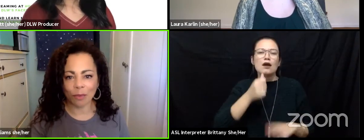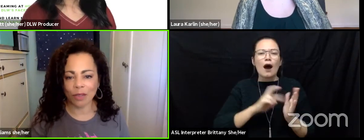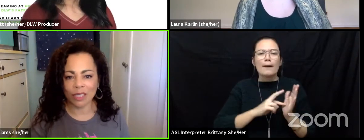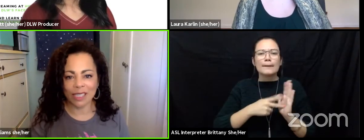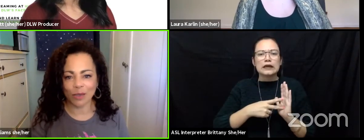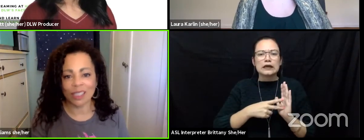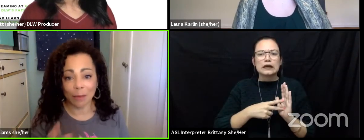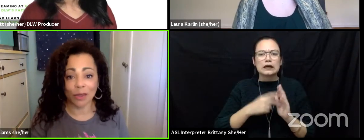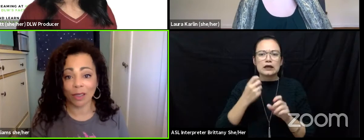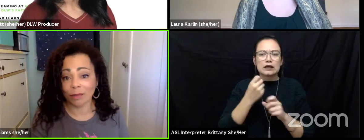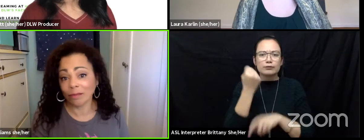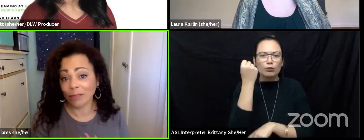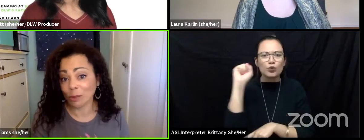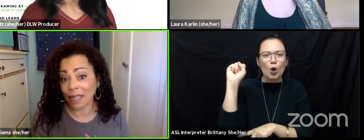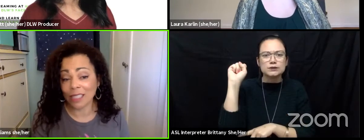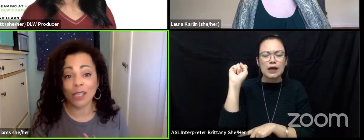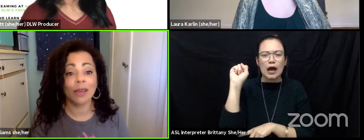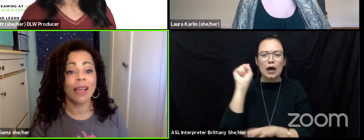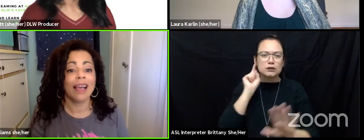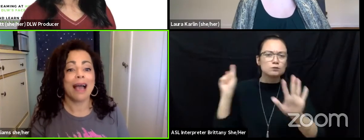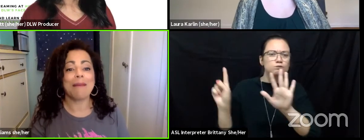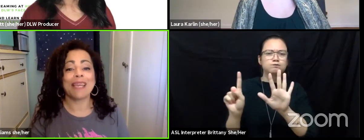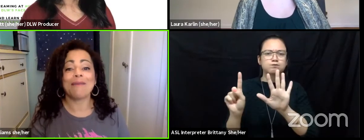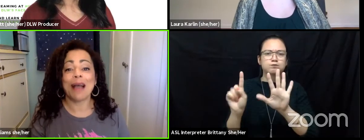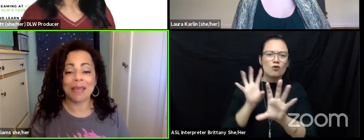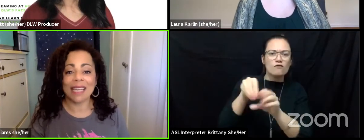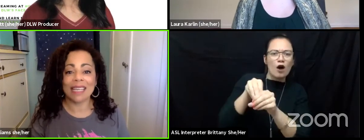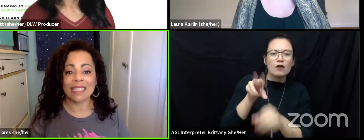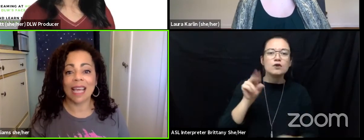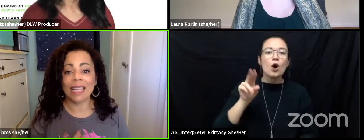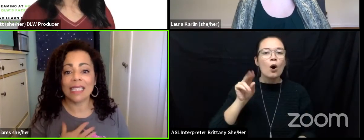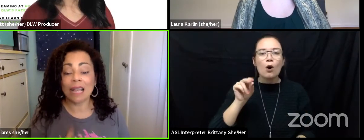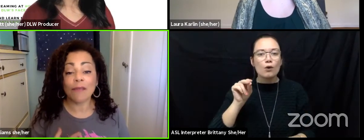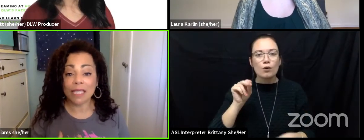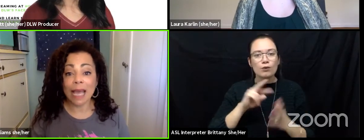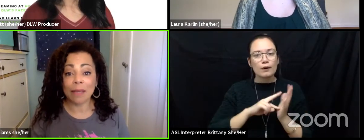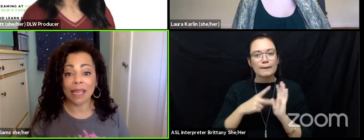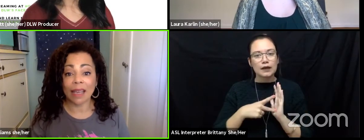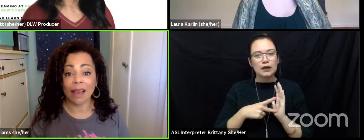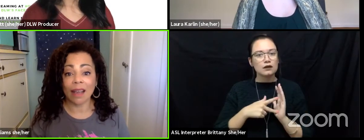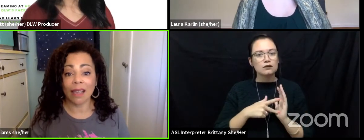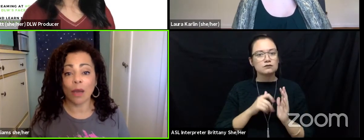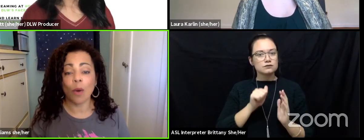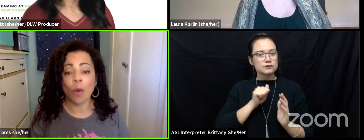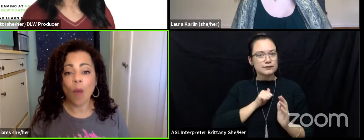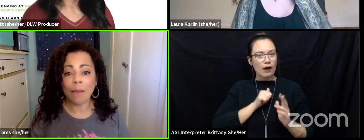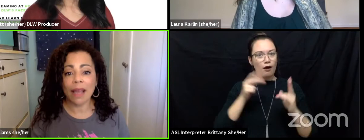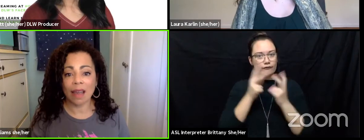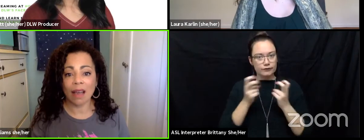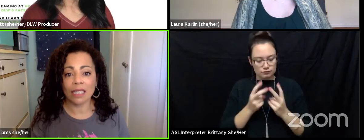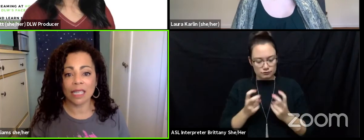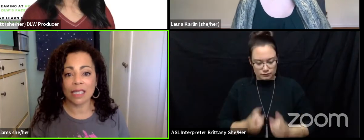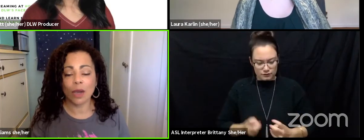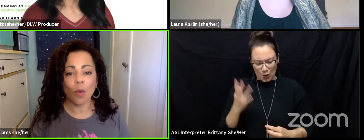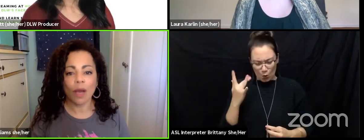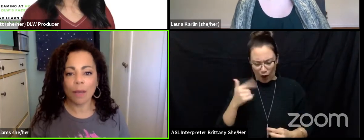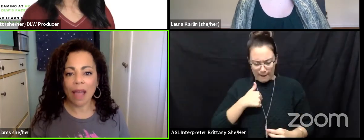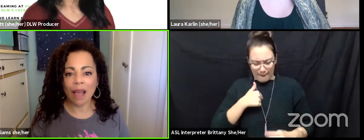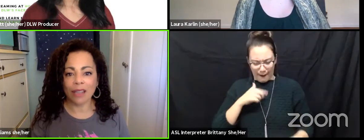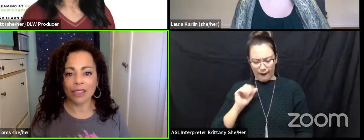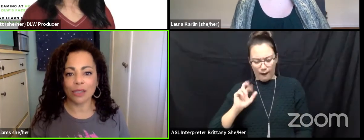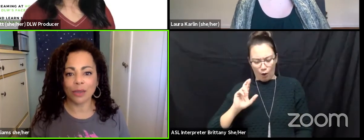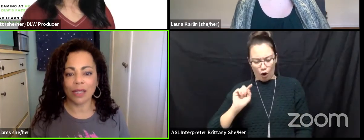on protests all the time, although we should be out there too. I mean, what I mean is like self-examining, you know, why am I an artist? What